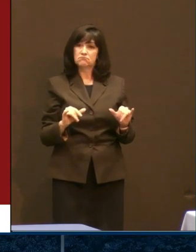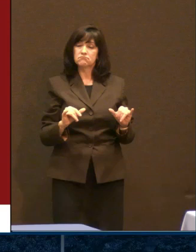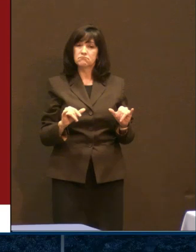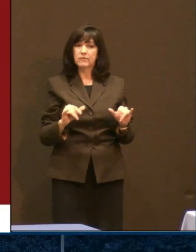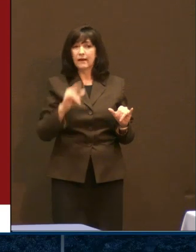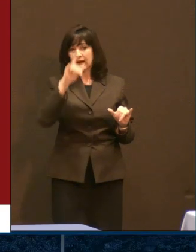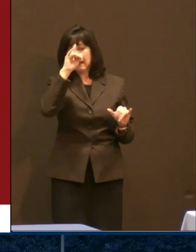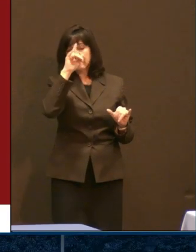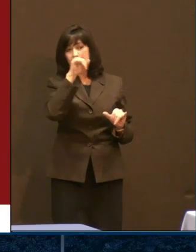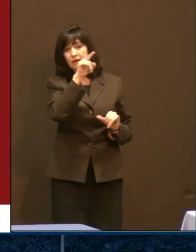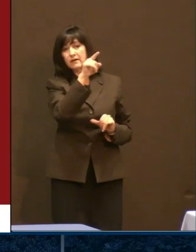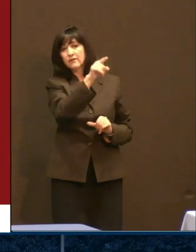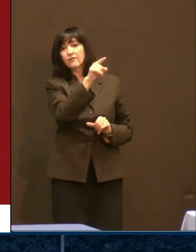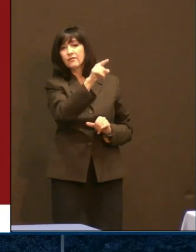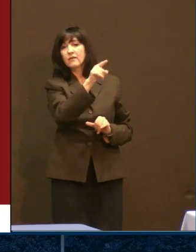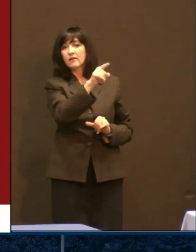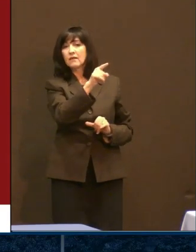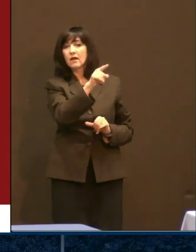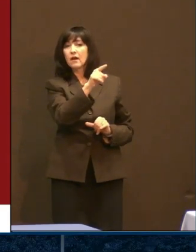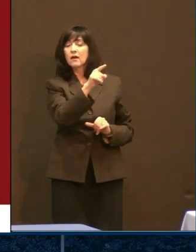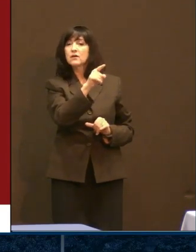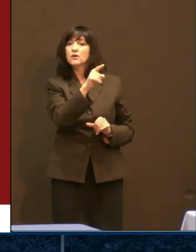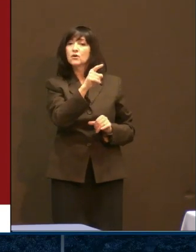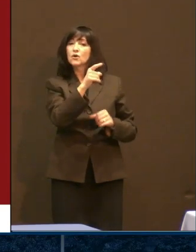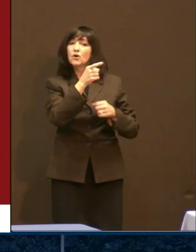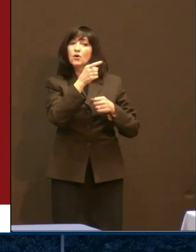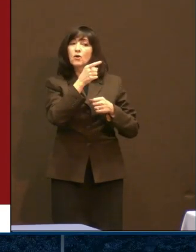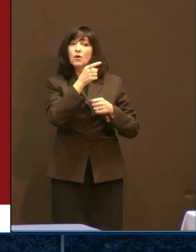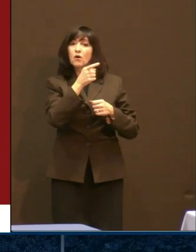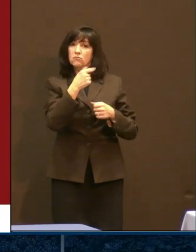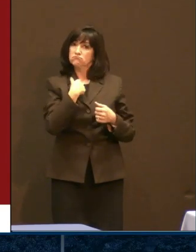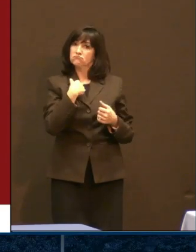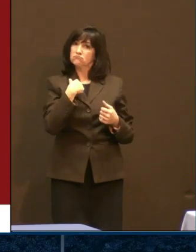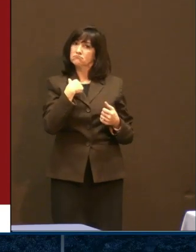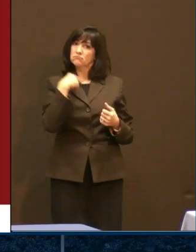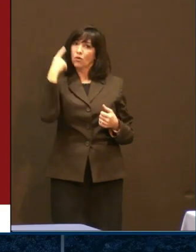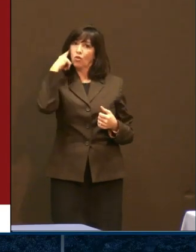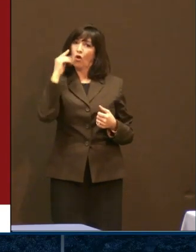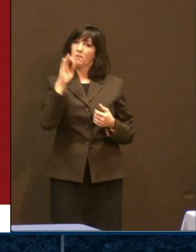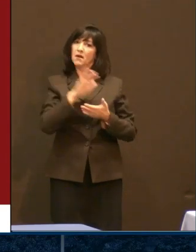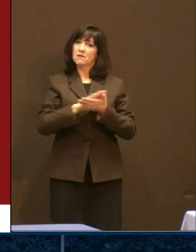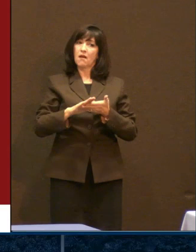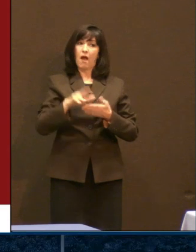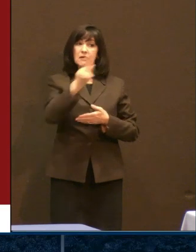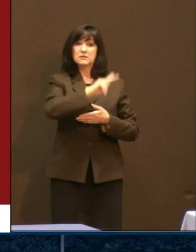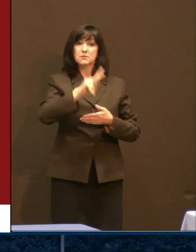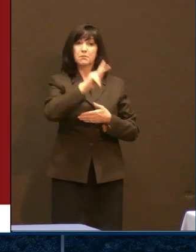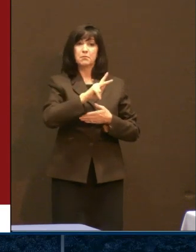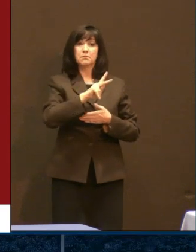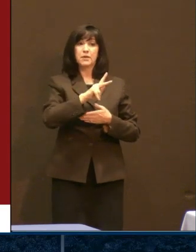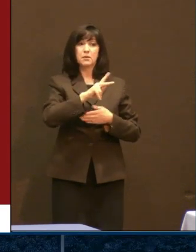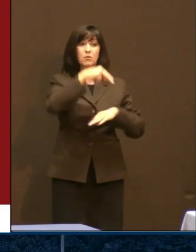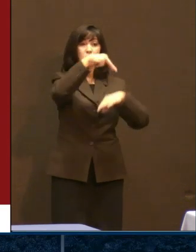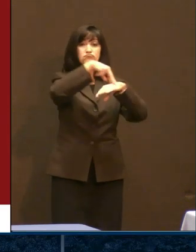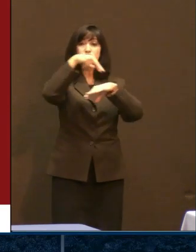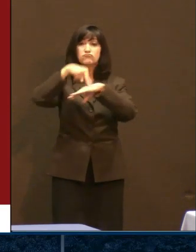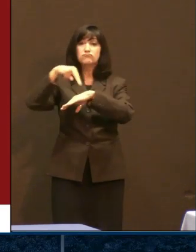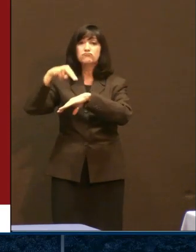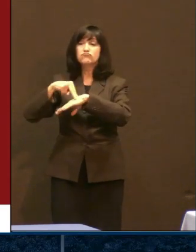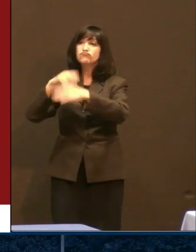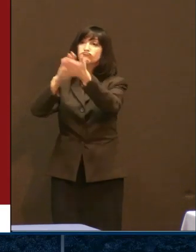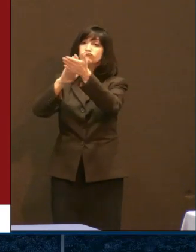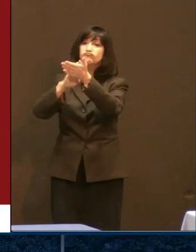their appreciation for what we're doing and their support for what we're doing, but obviously we hear and understand their opposition